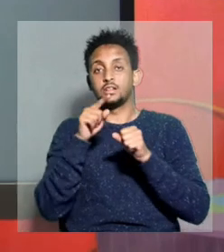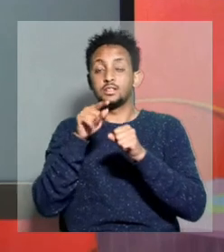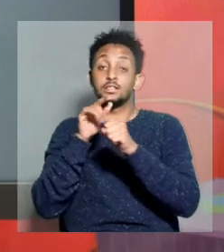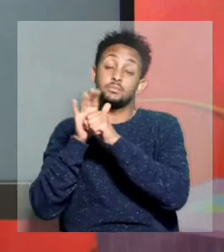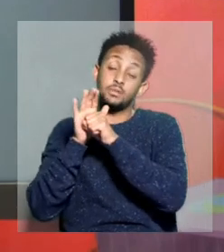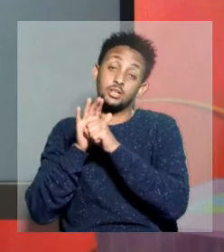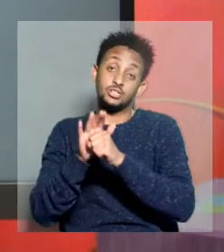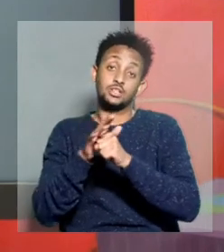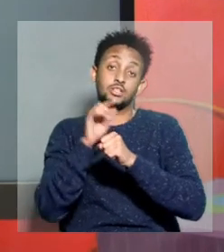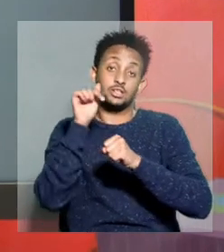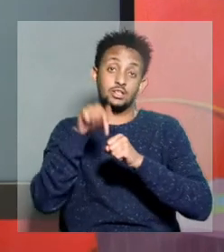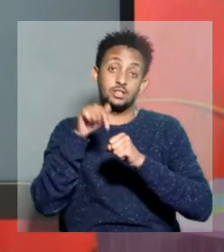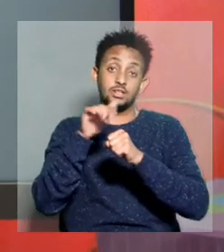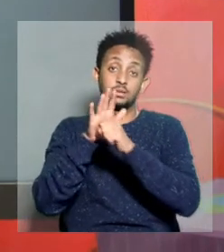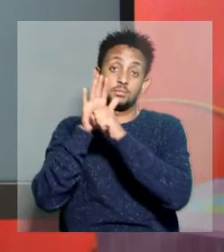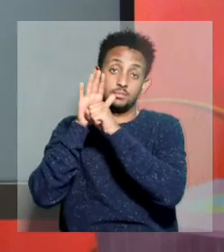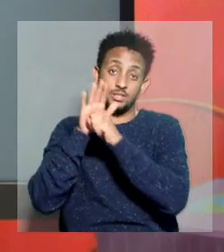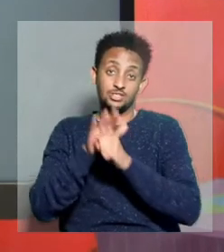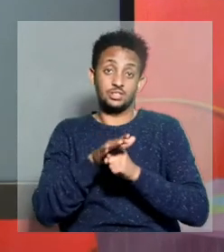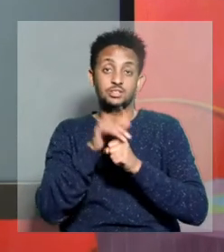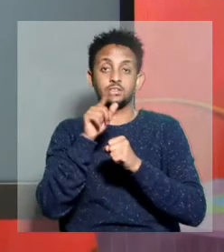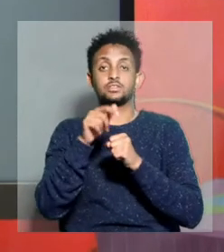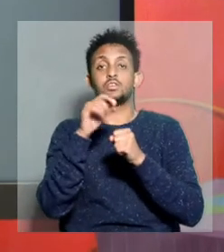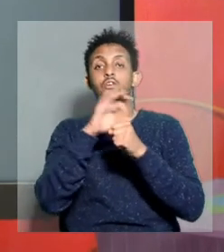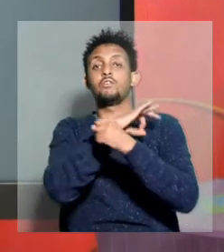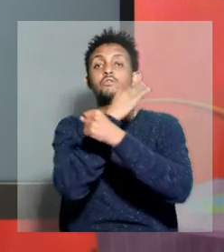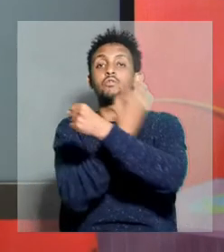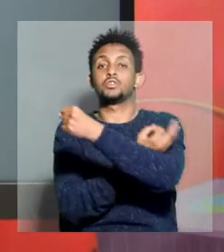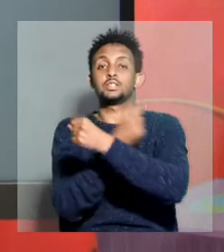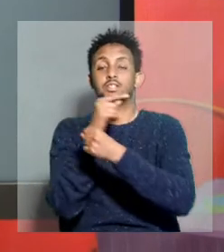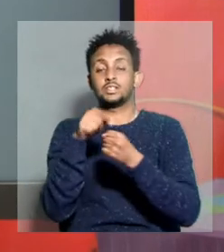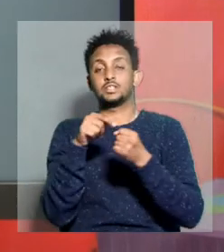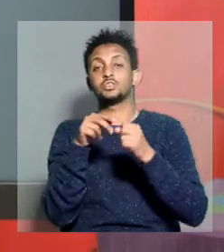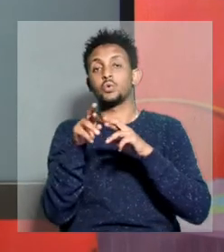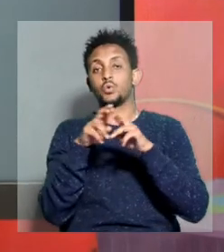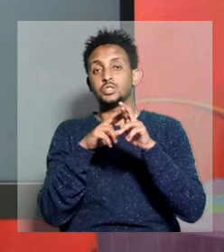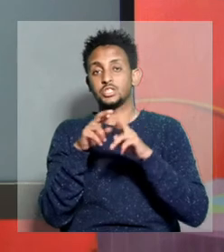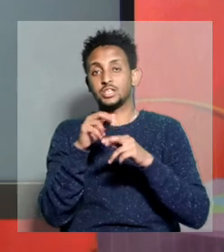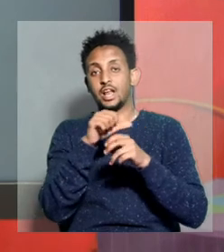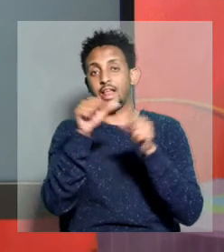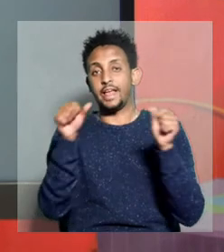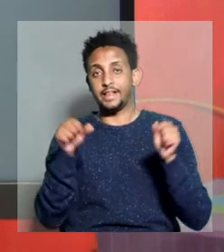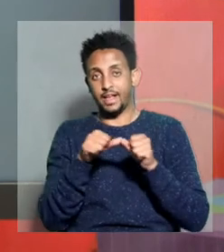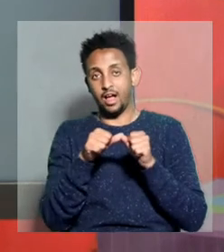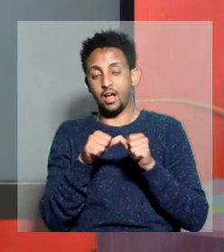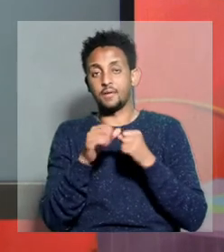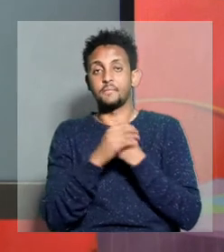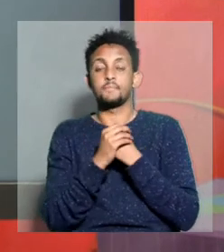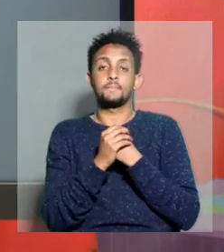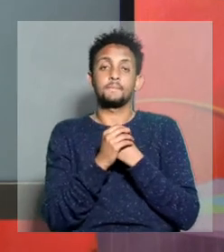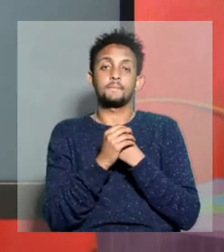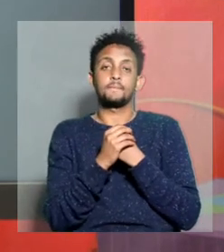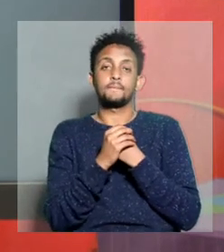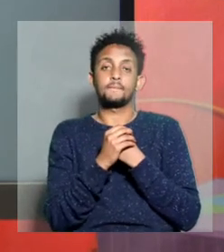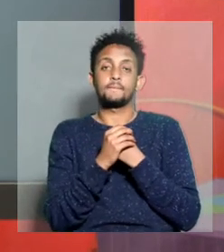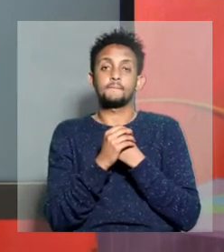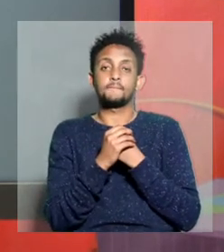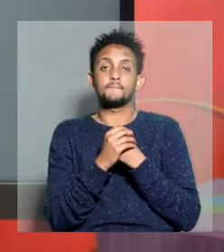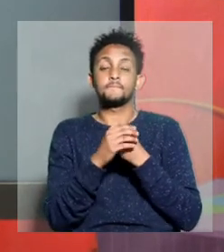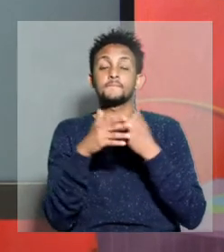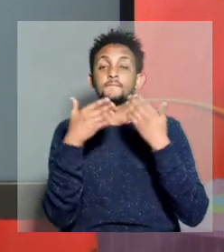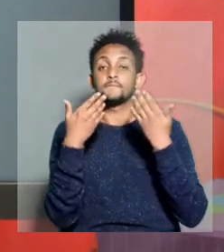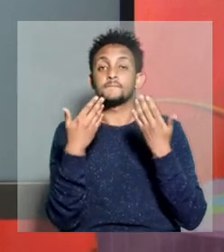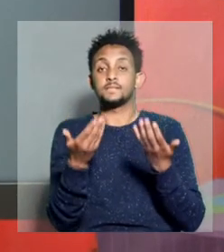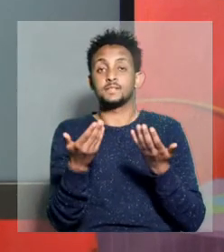pressure exerted here, the pressure exerted here is the force to that of cross-sectional area, force to that of cross-sectional area.